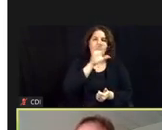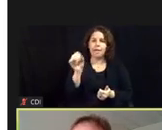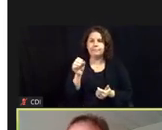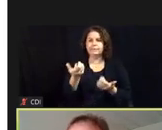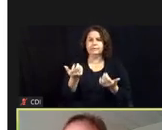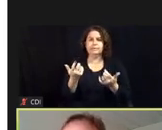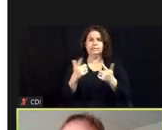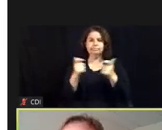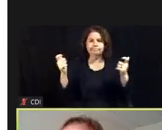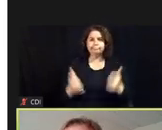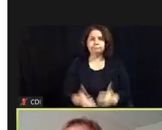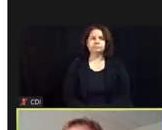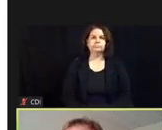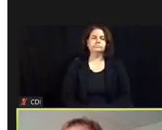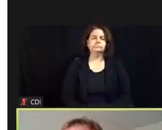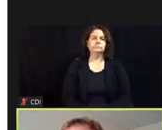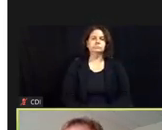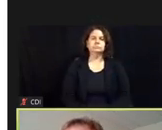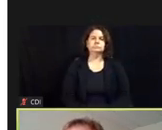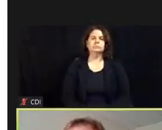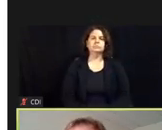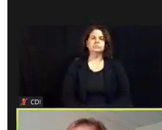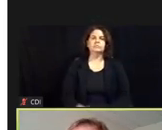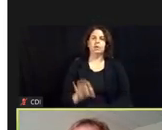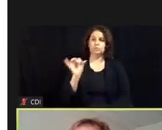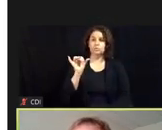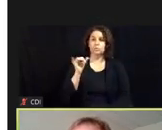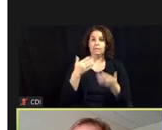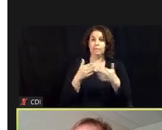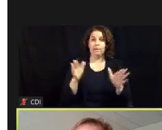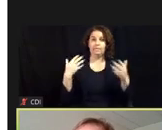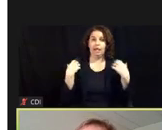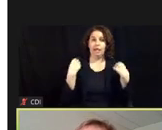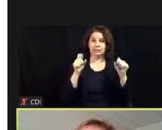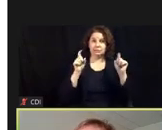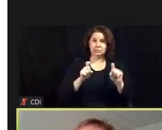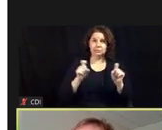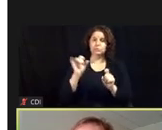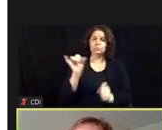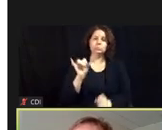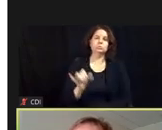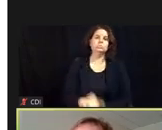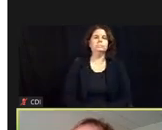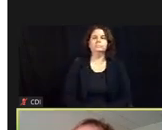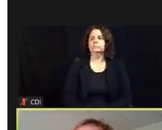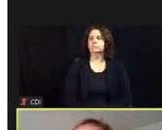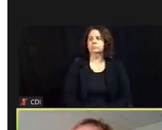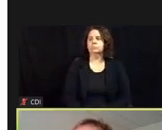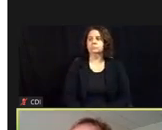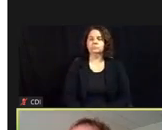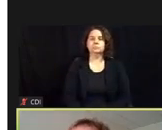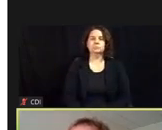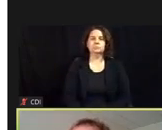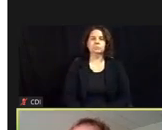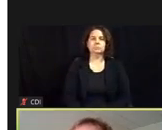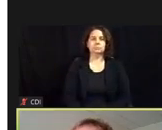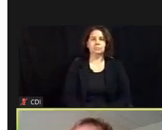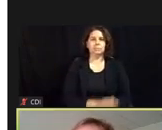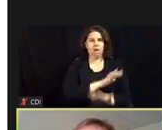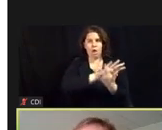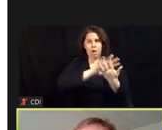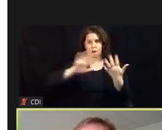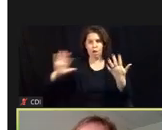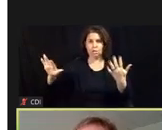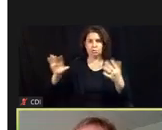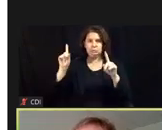then we have the public health testing, which happens at 3 different laboratories. The variety of those inputs sometimes fails to capture every